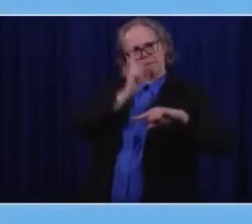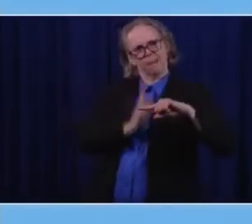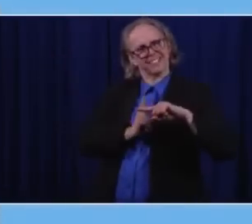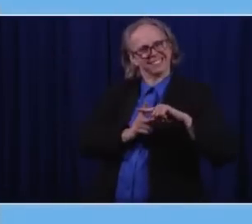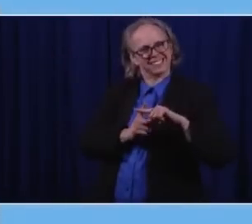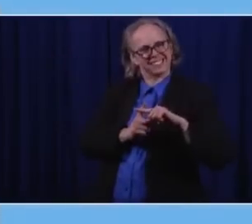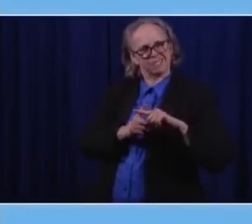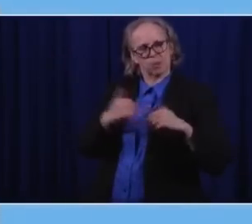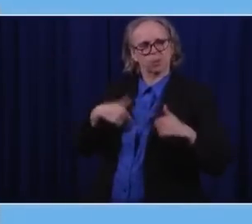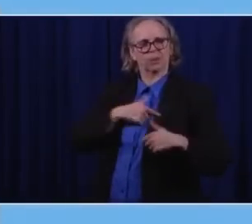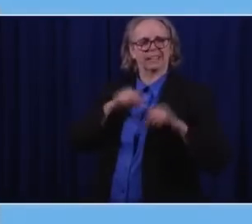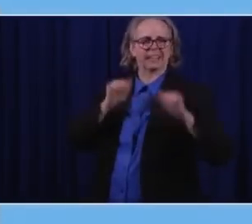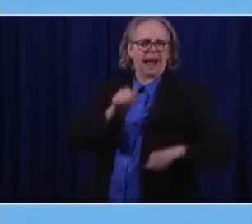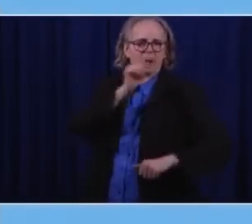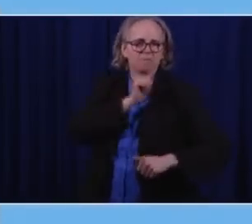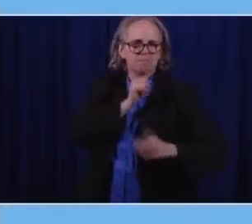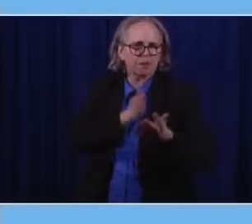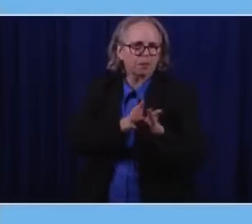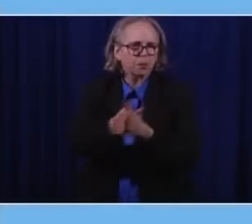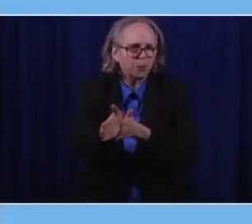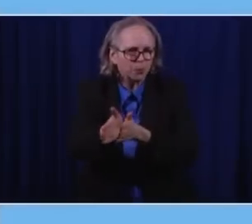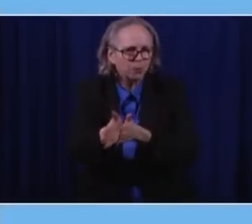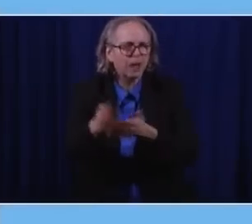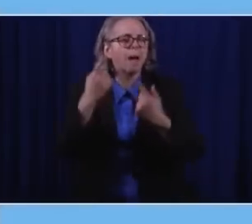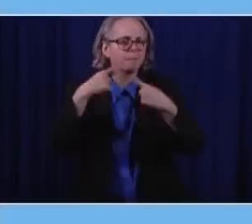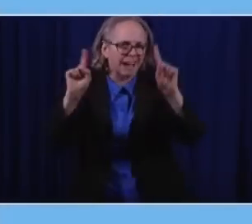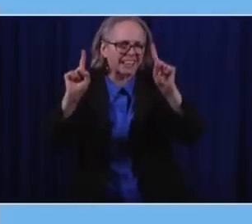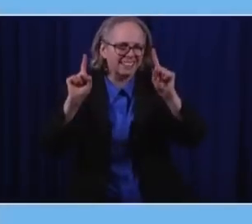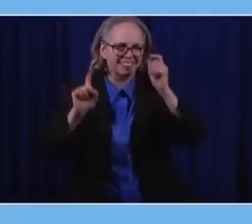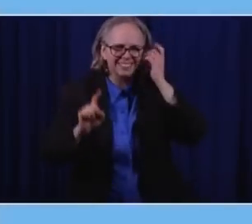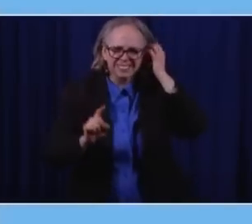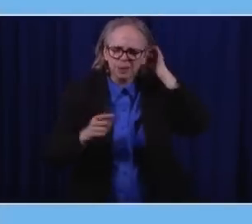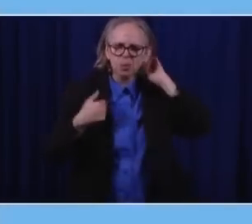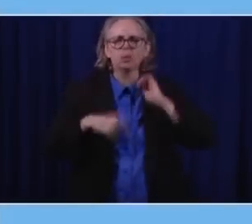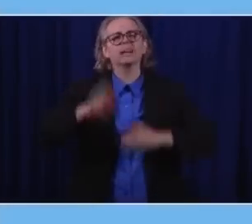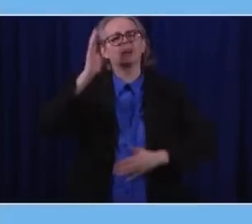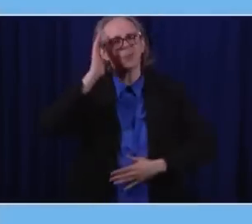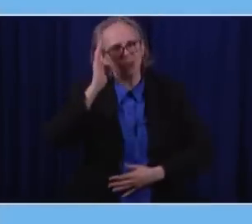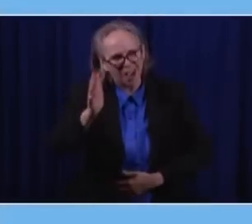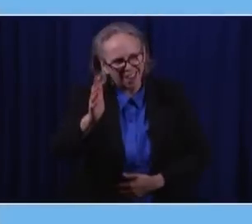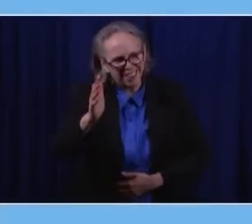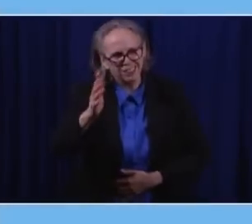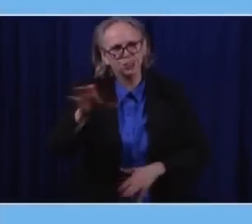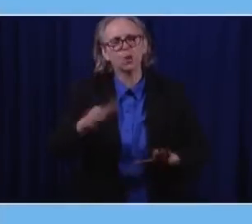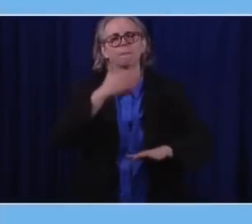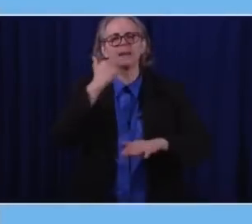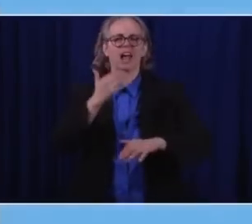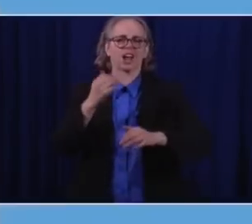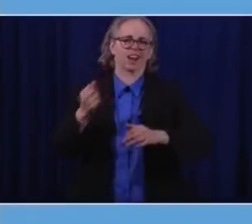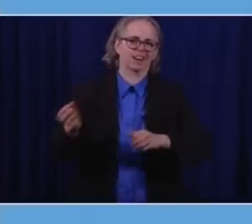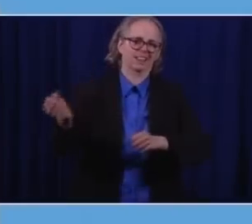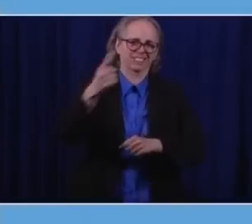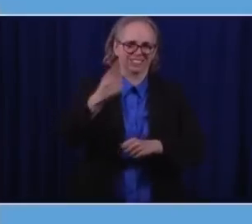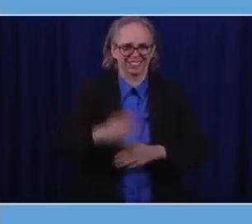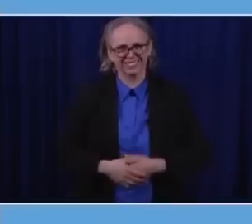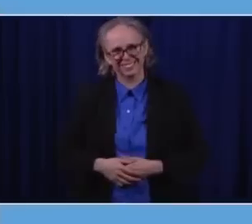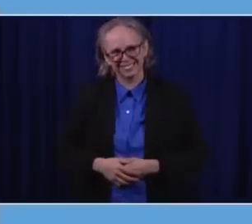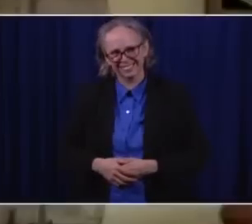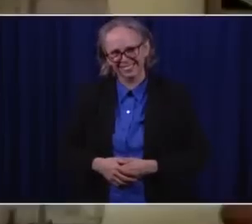gonna see a better tomorrow. Ohio will come out of this in a better place, I think, together.